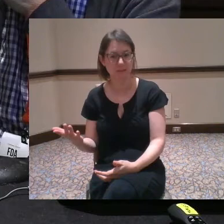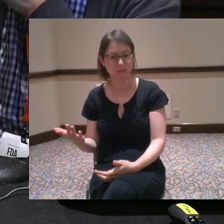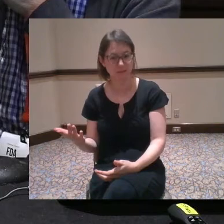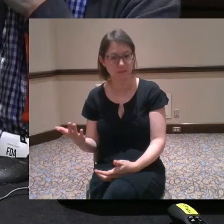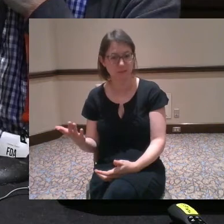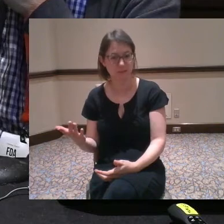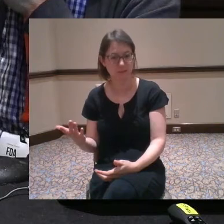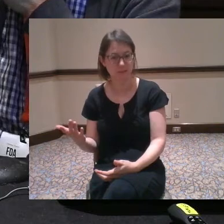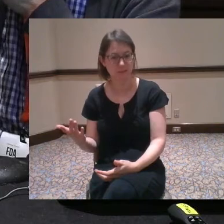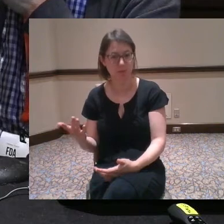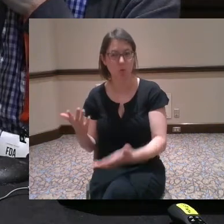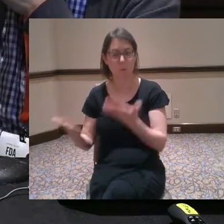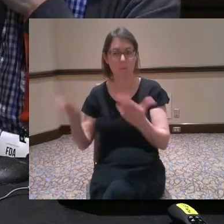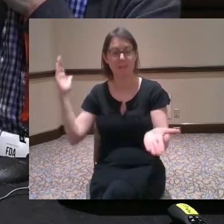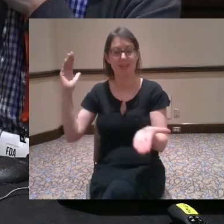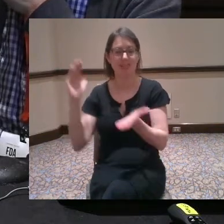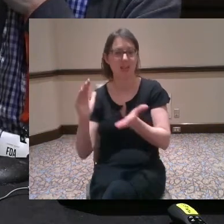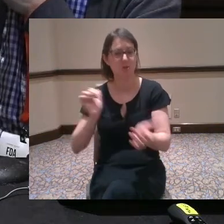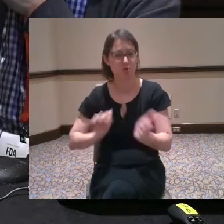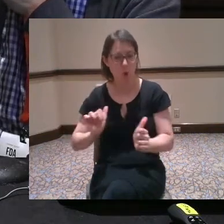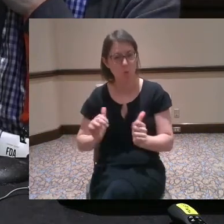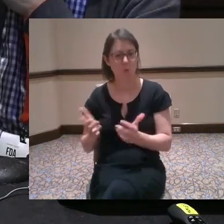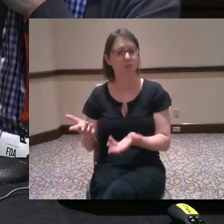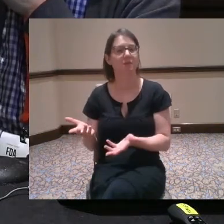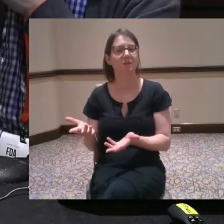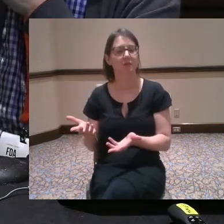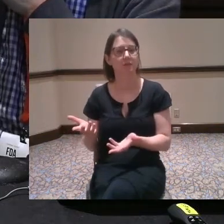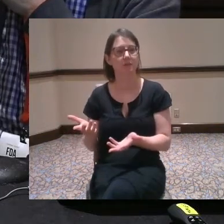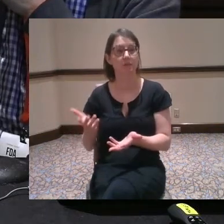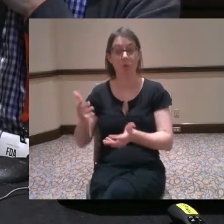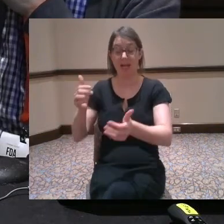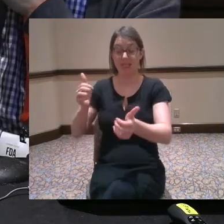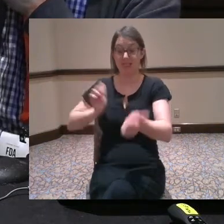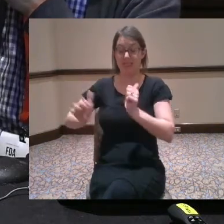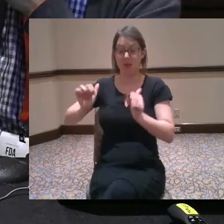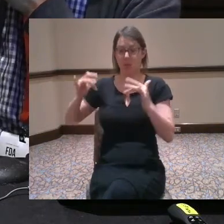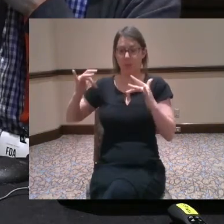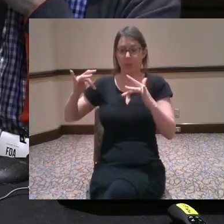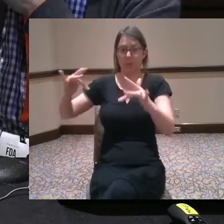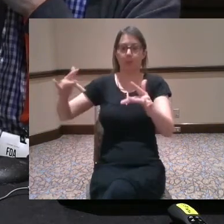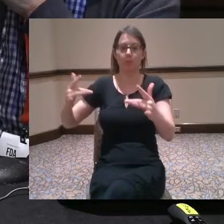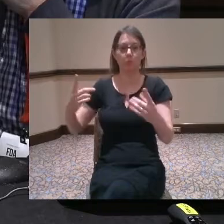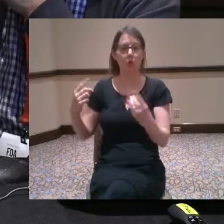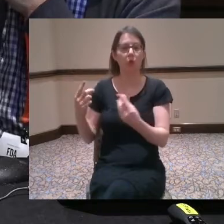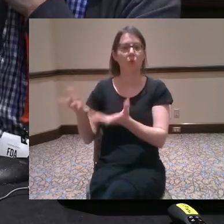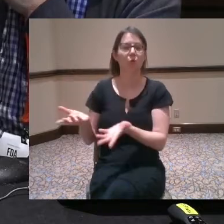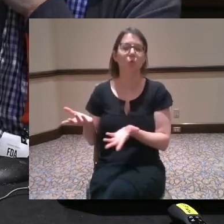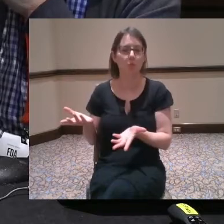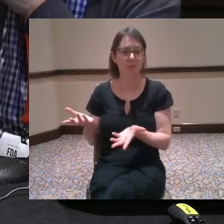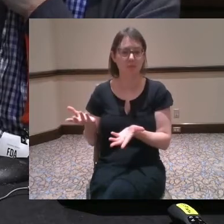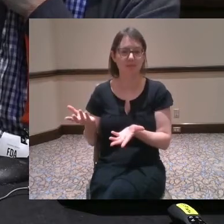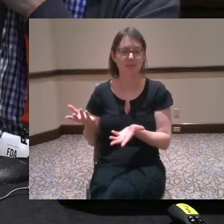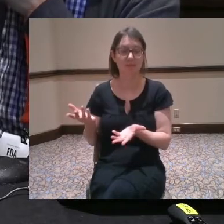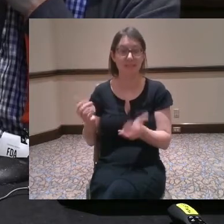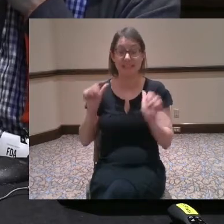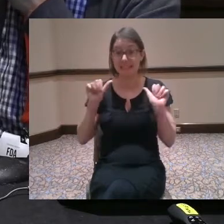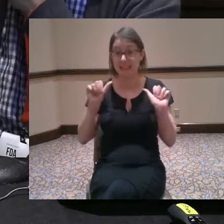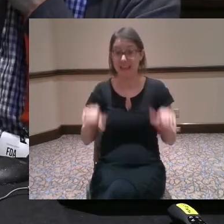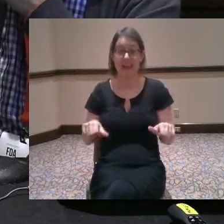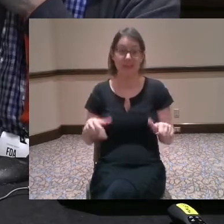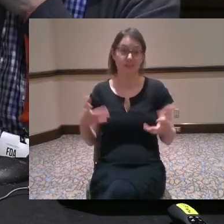theaters. And what can you do with the theater when that's the case? You know, can you bring